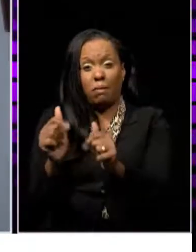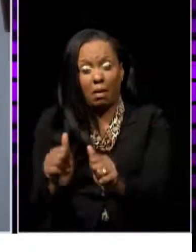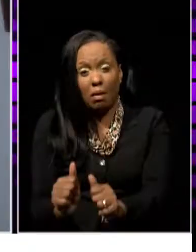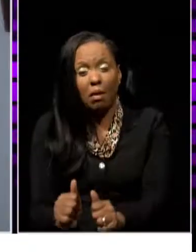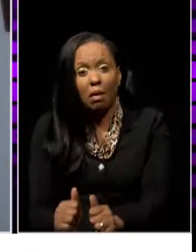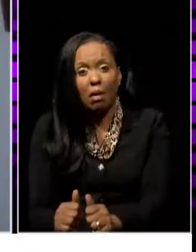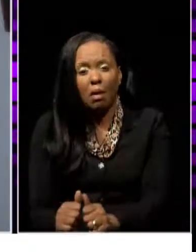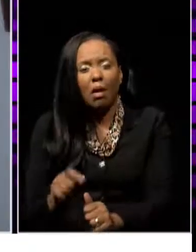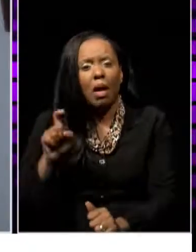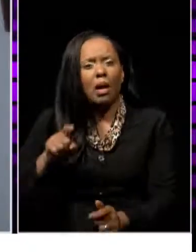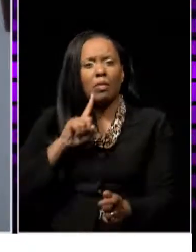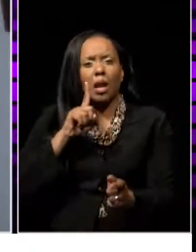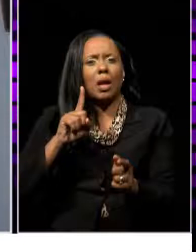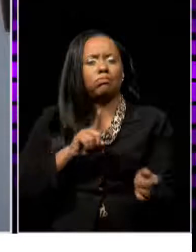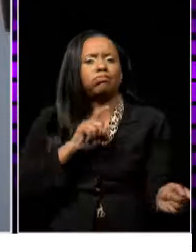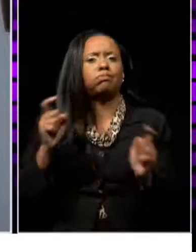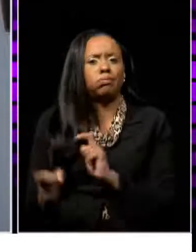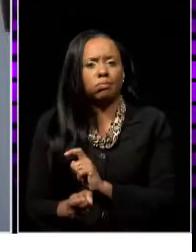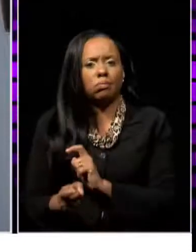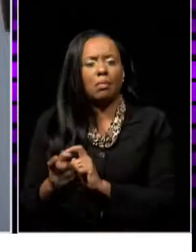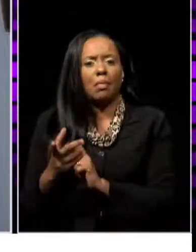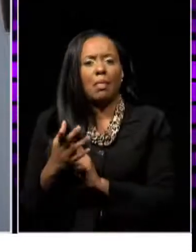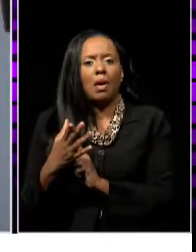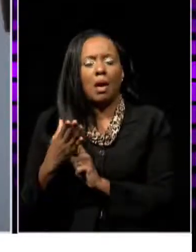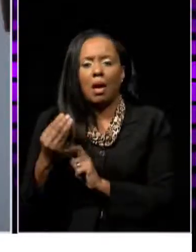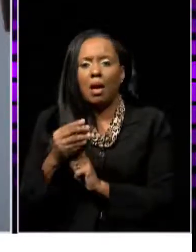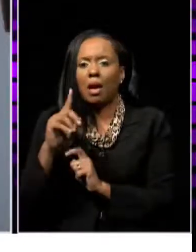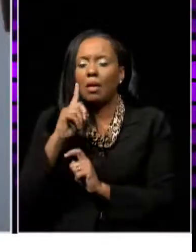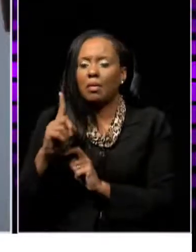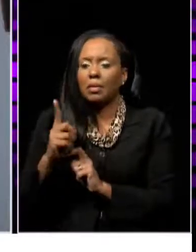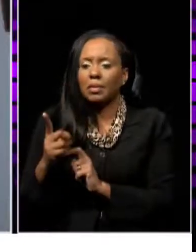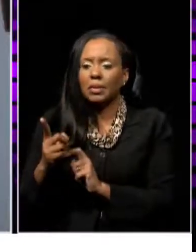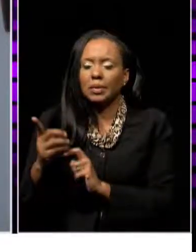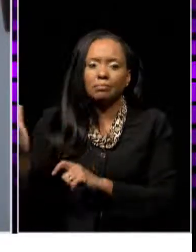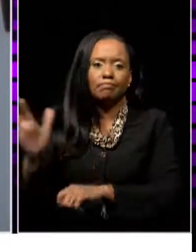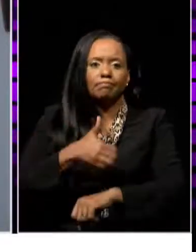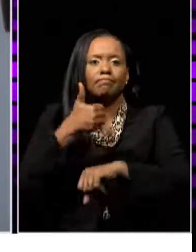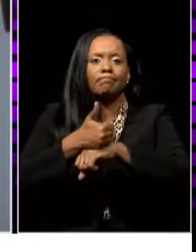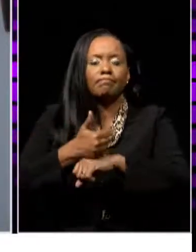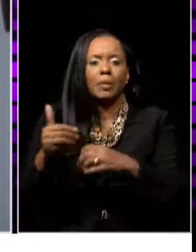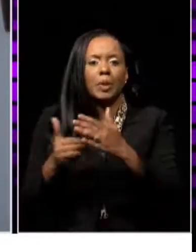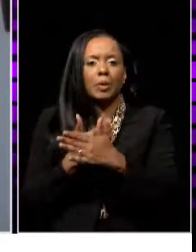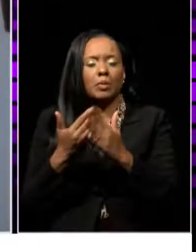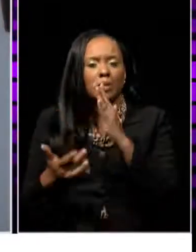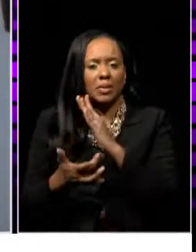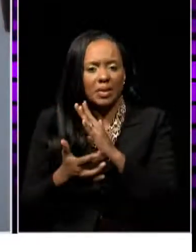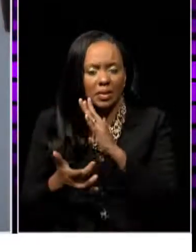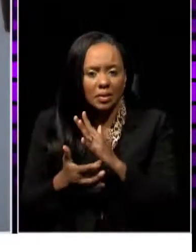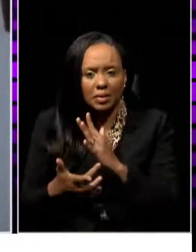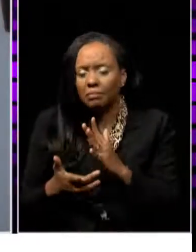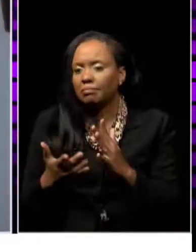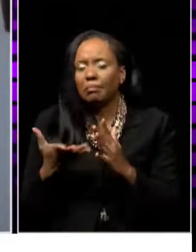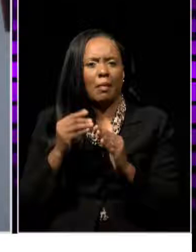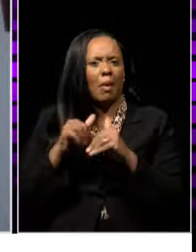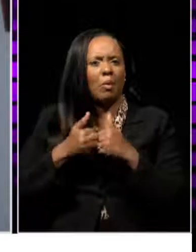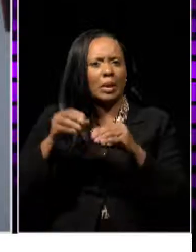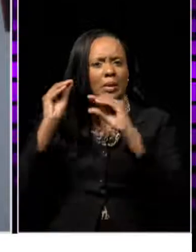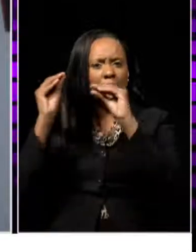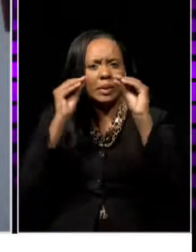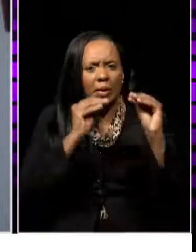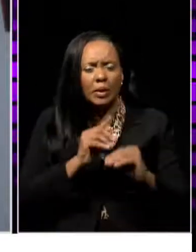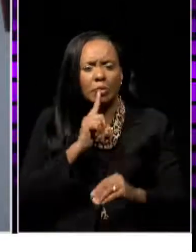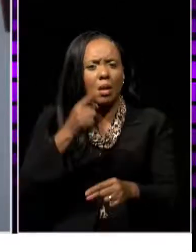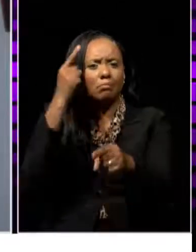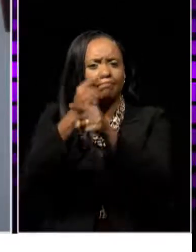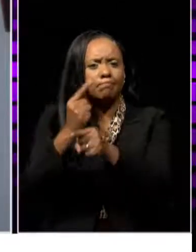to adjust and bring in new technologies to help the teachers to be able to teach the lessons effectively. Now,